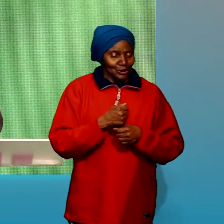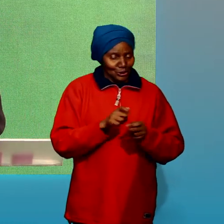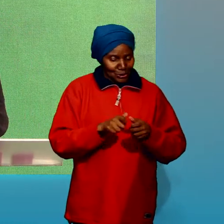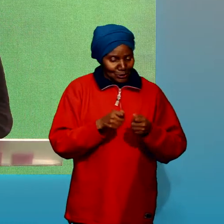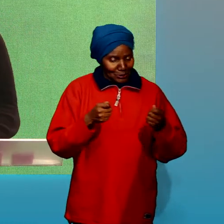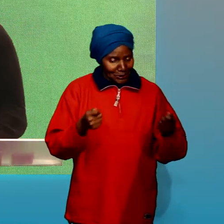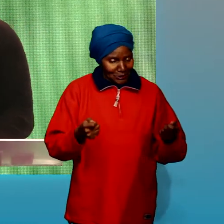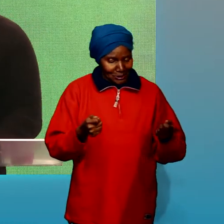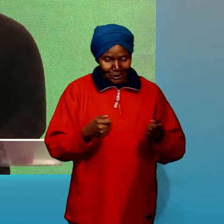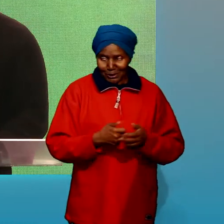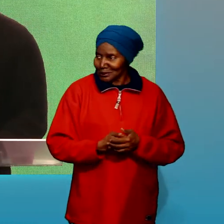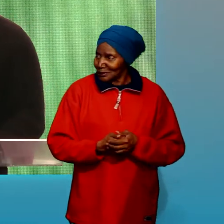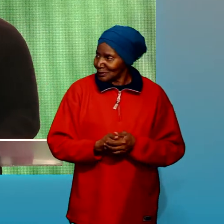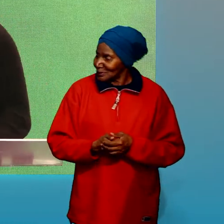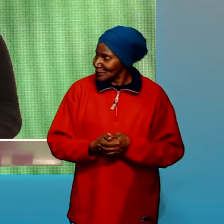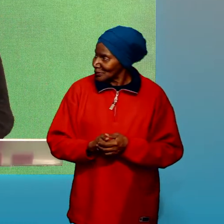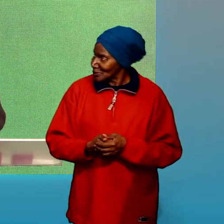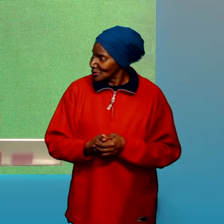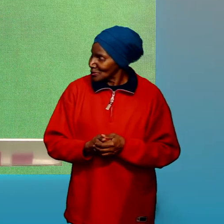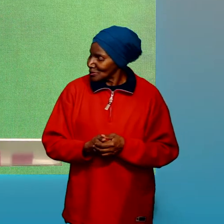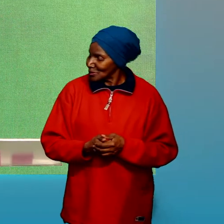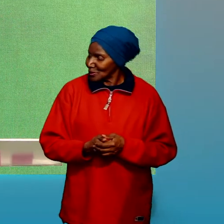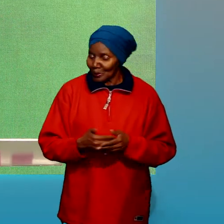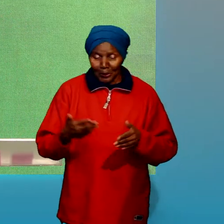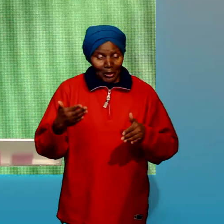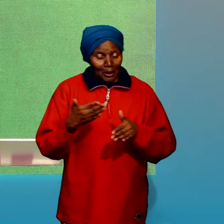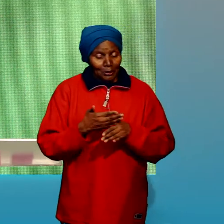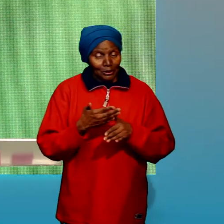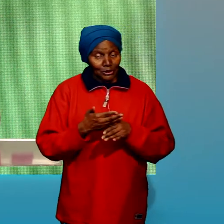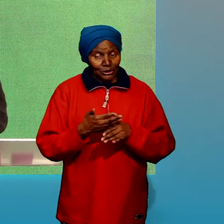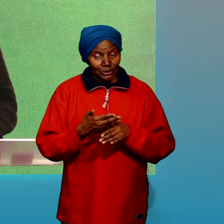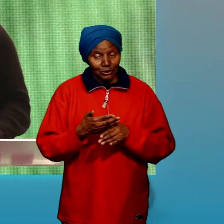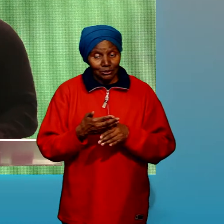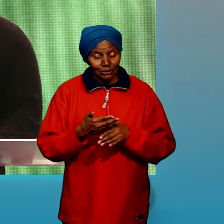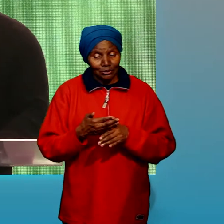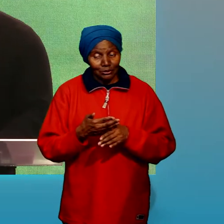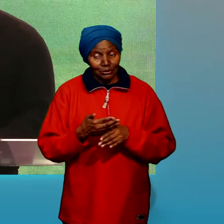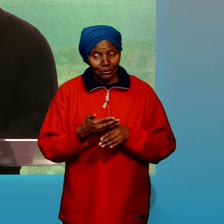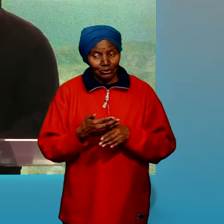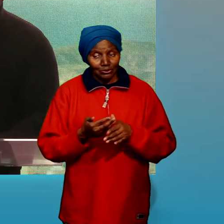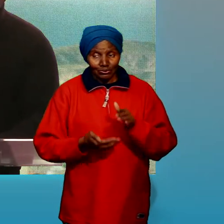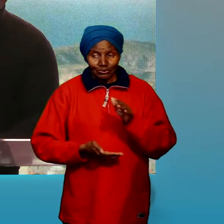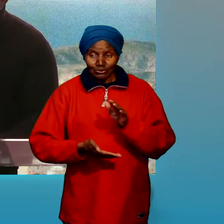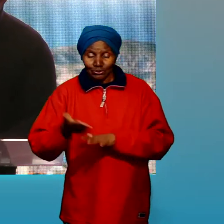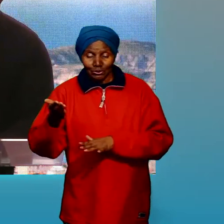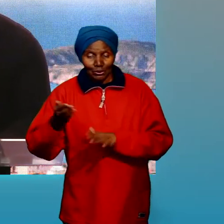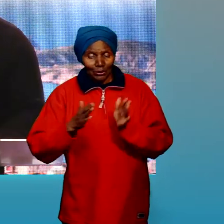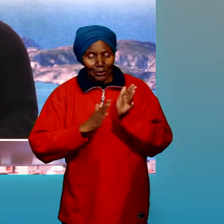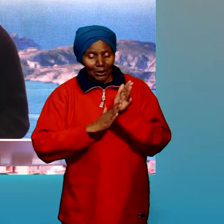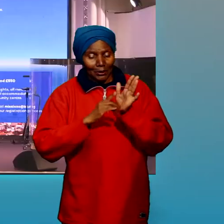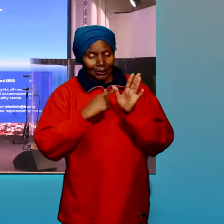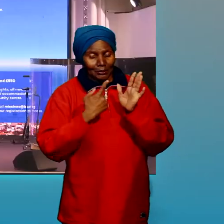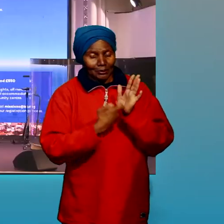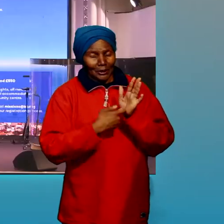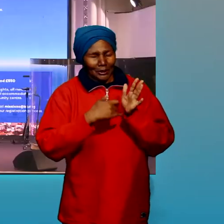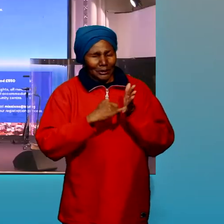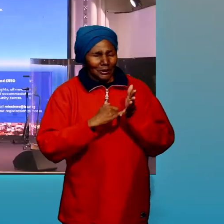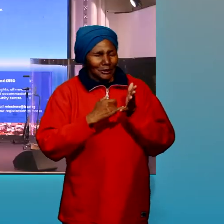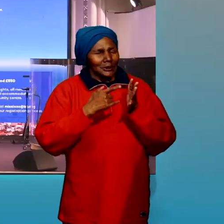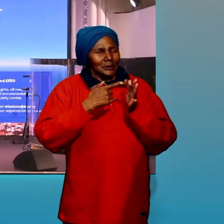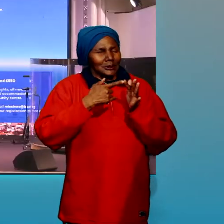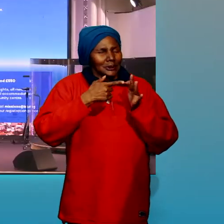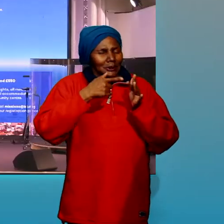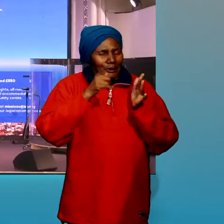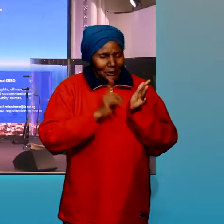Times. Next, missions trip to Marseille. Hallelujah. Okay, so those who